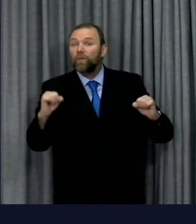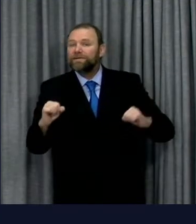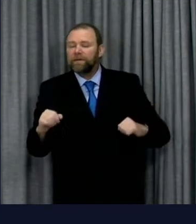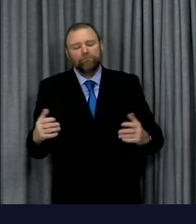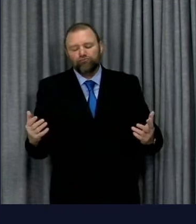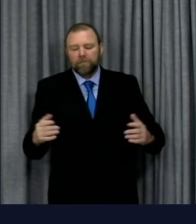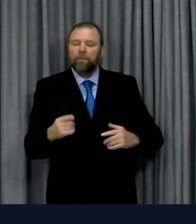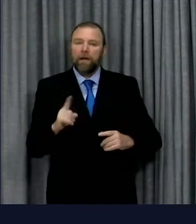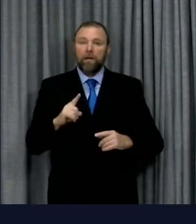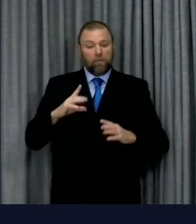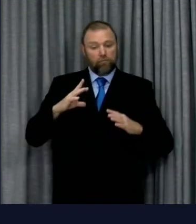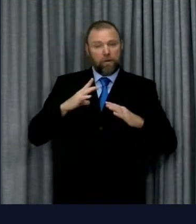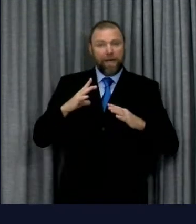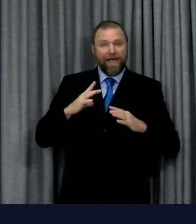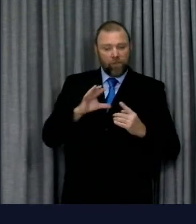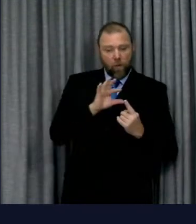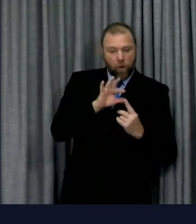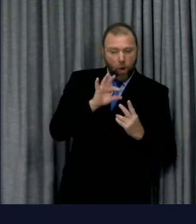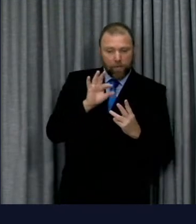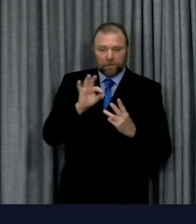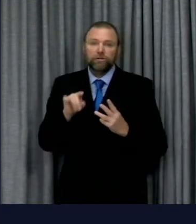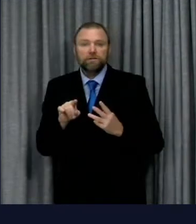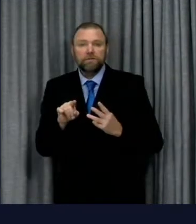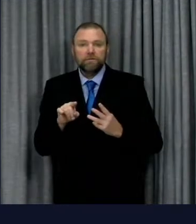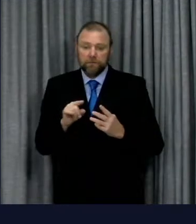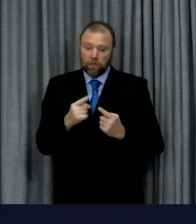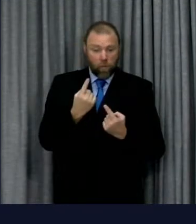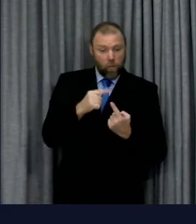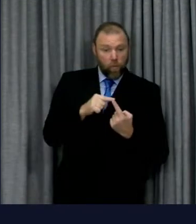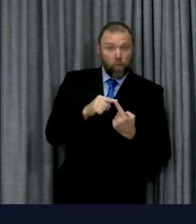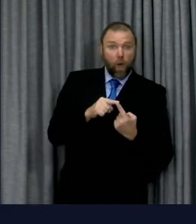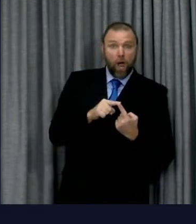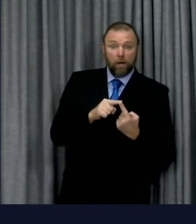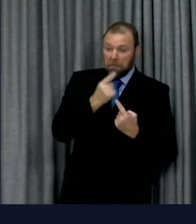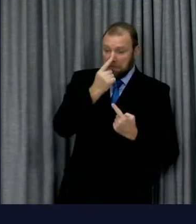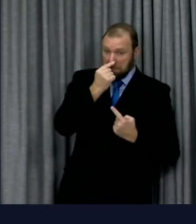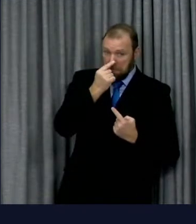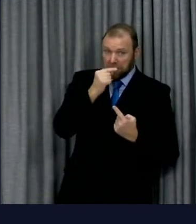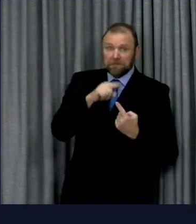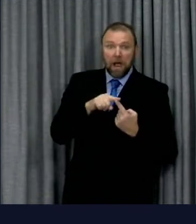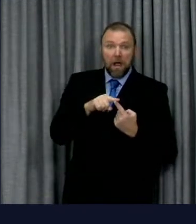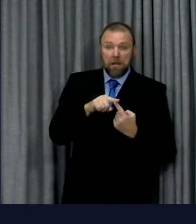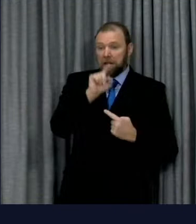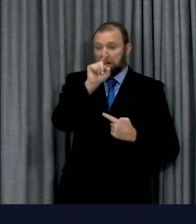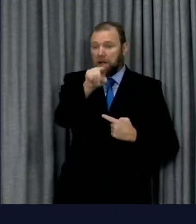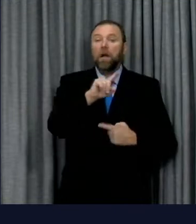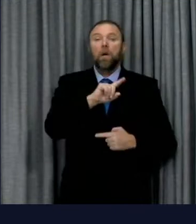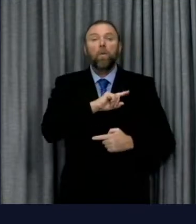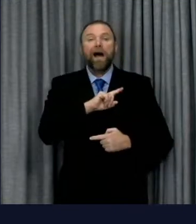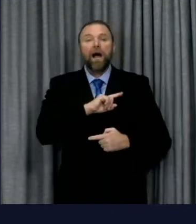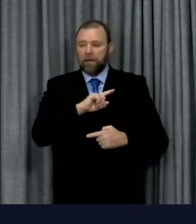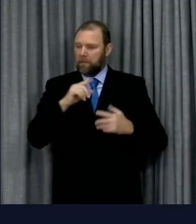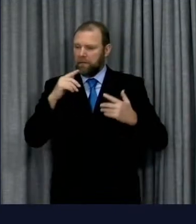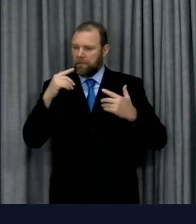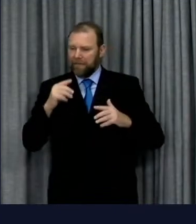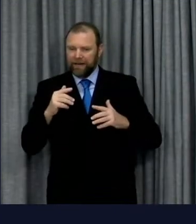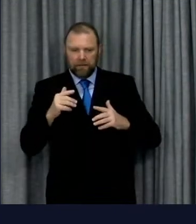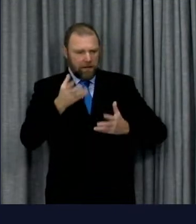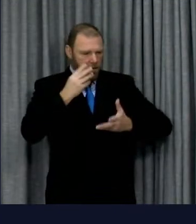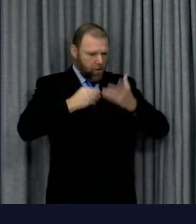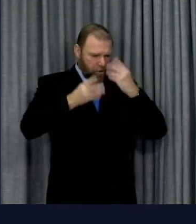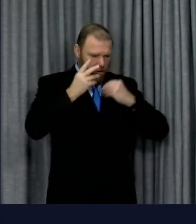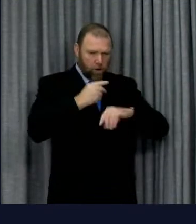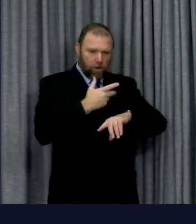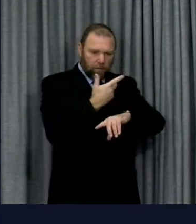one future. One, a future in which, because of everything we've learned, because of the success of vaccination,